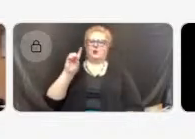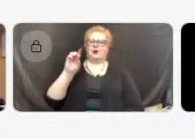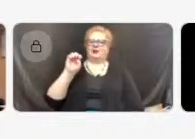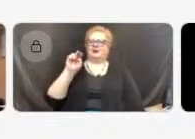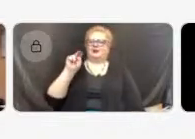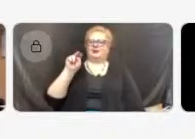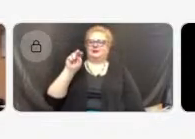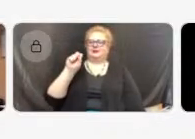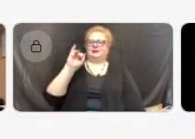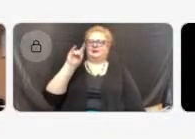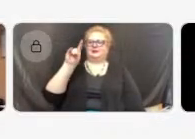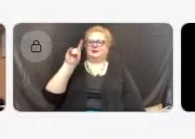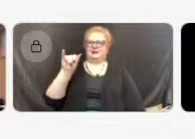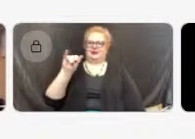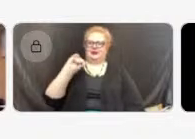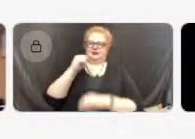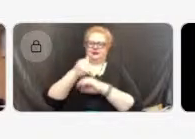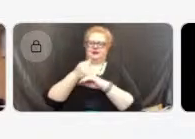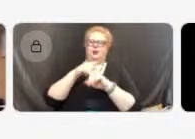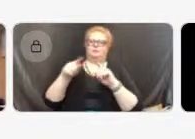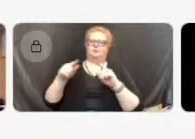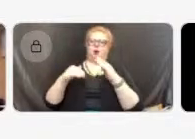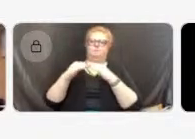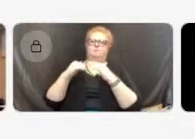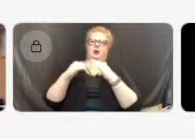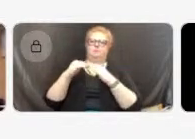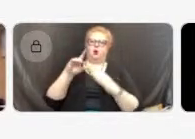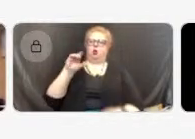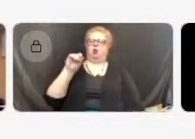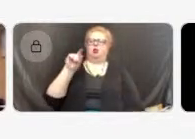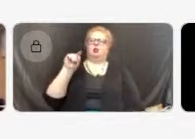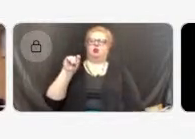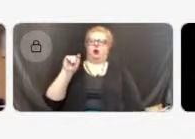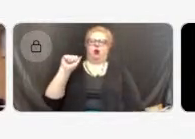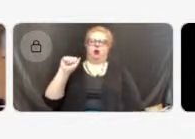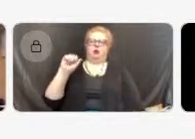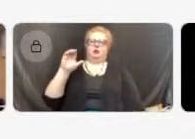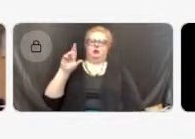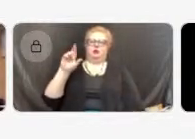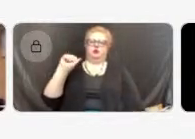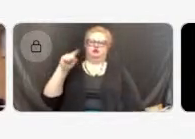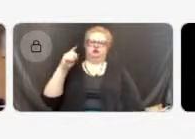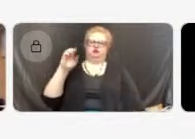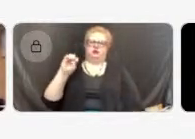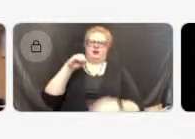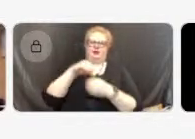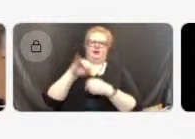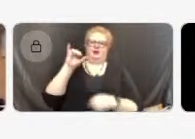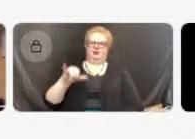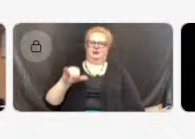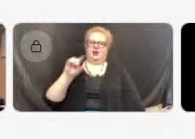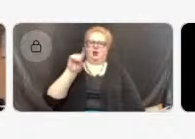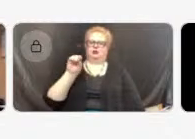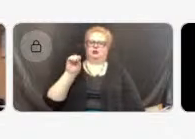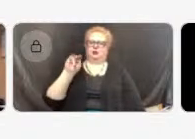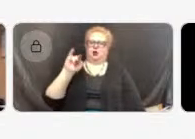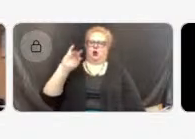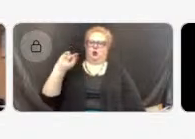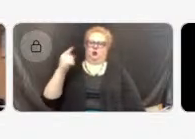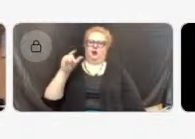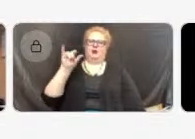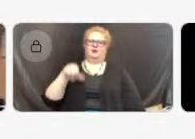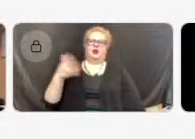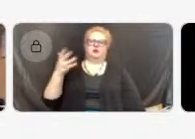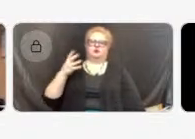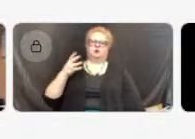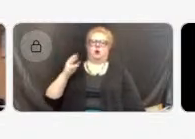a minimum lot acreage that is set in R4 zoning, and that's what Mr. Price read out from